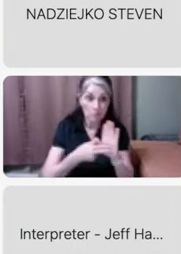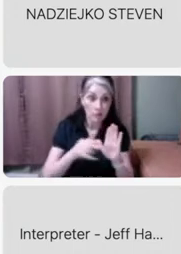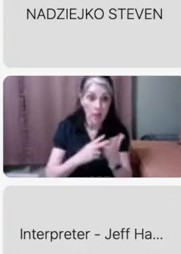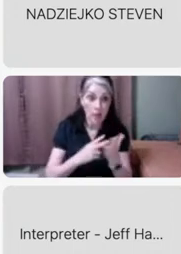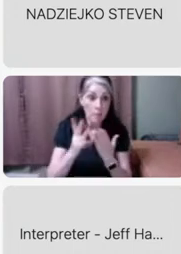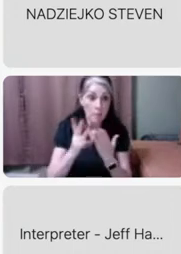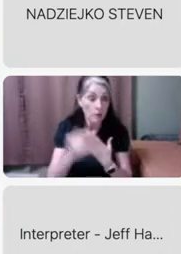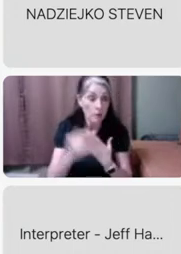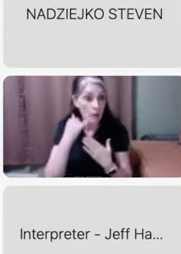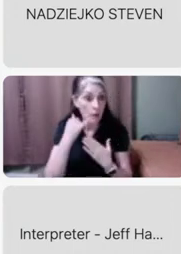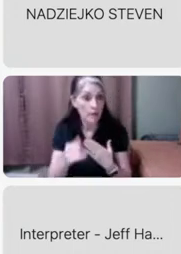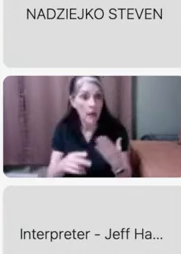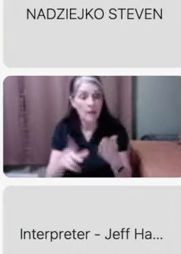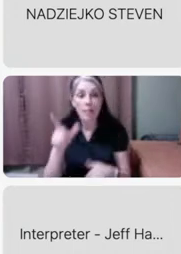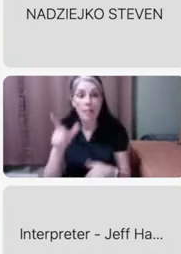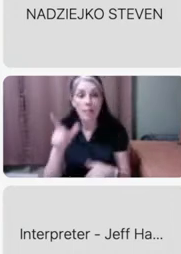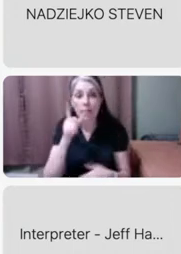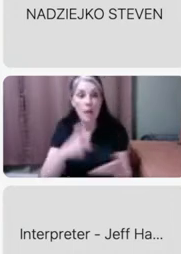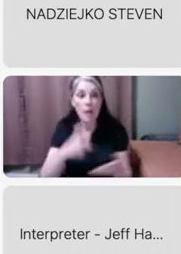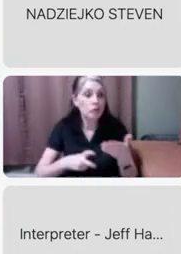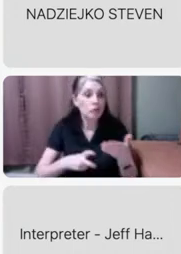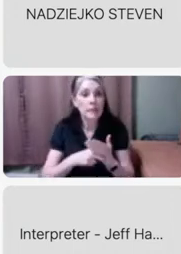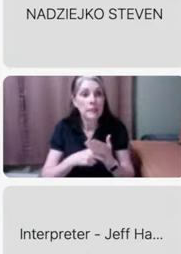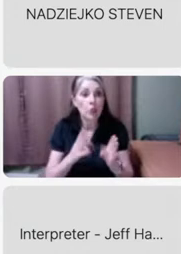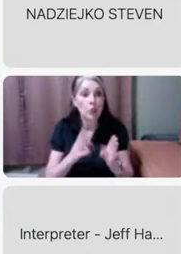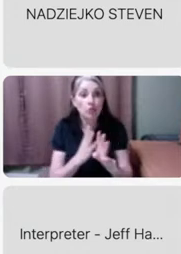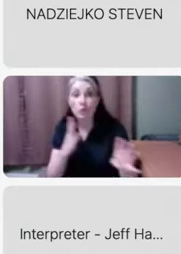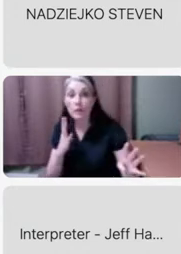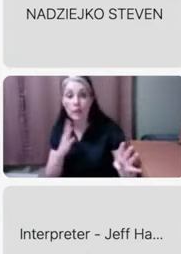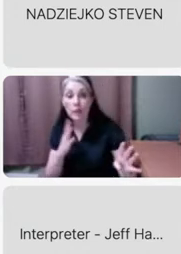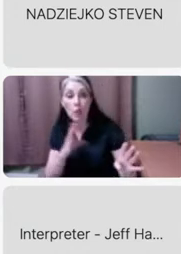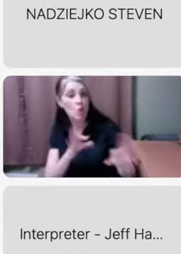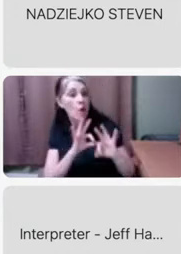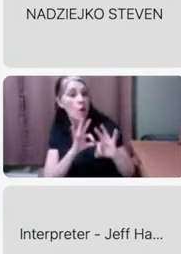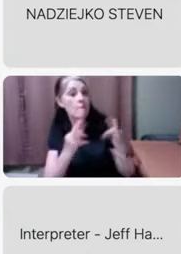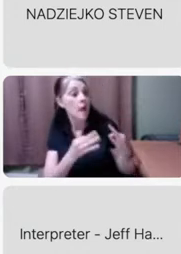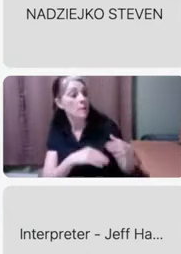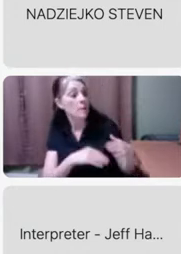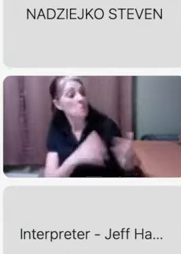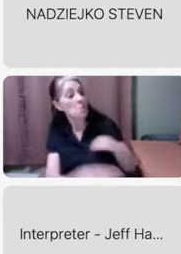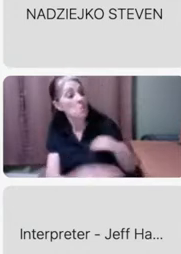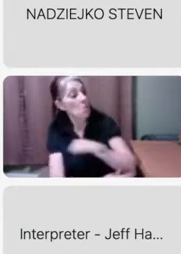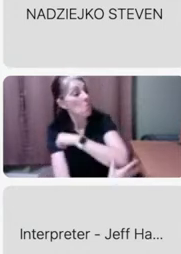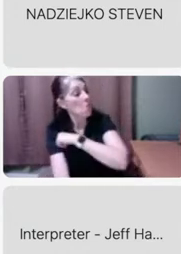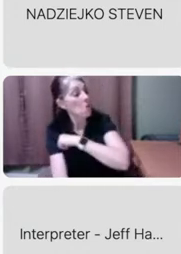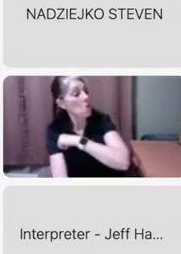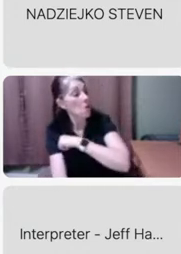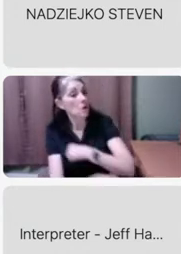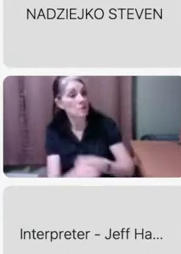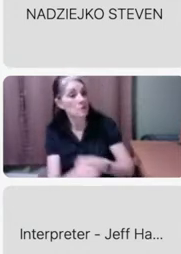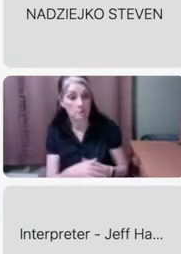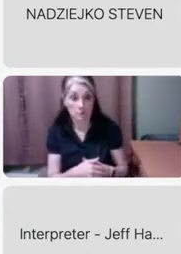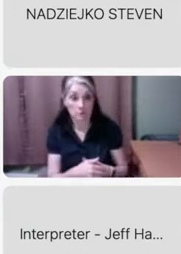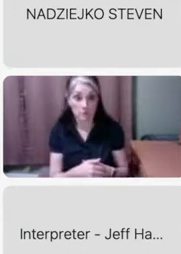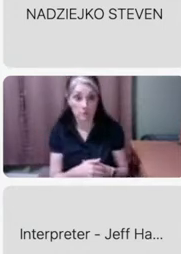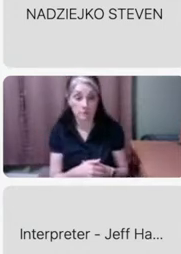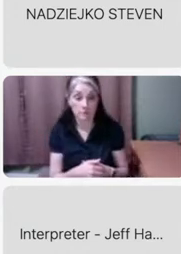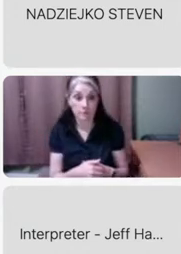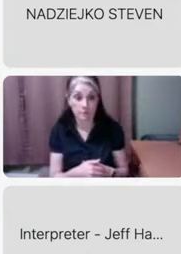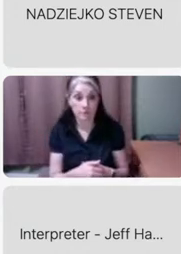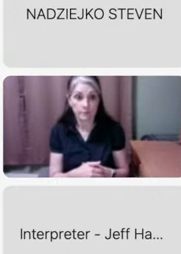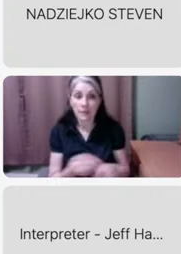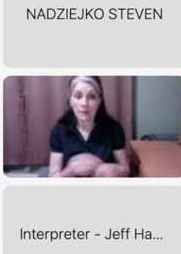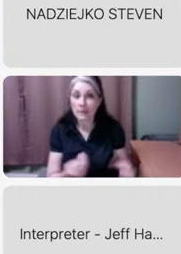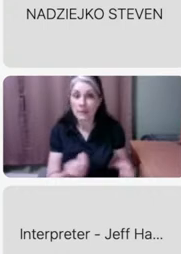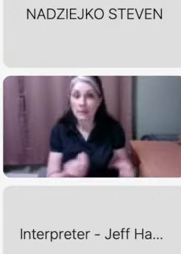you got in that line it's because your family was low income that that simply has to go away right that stigma